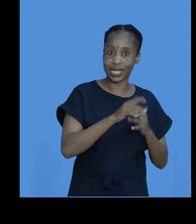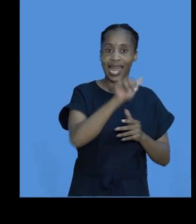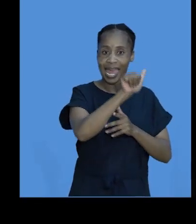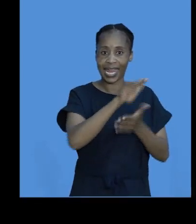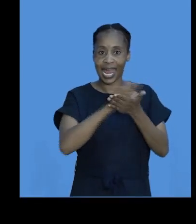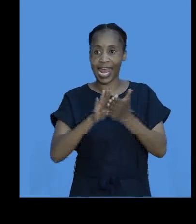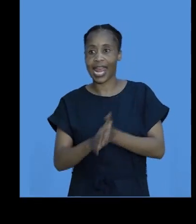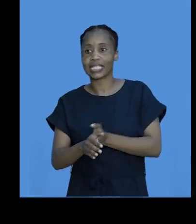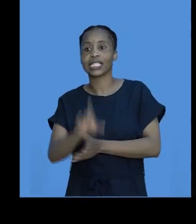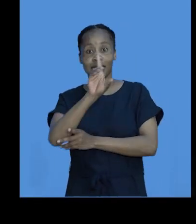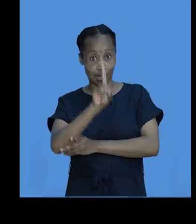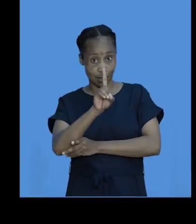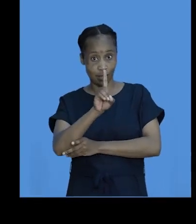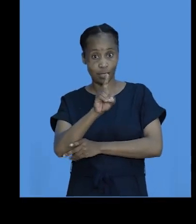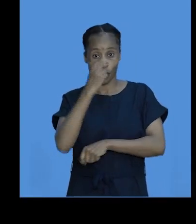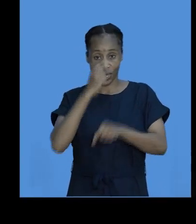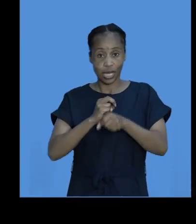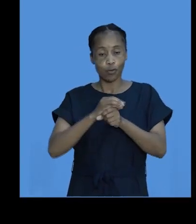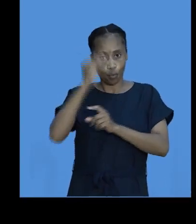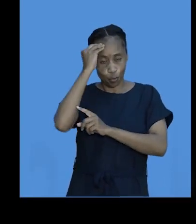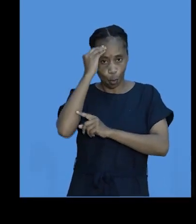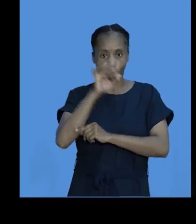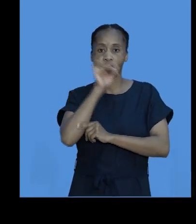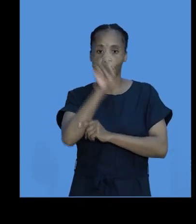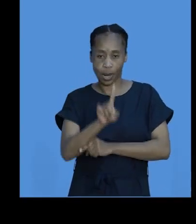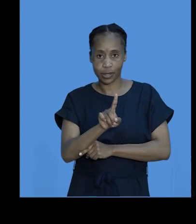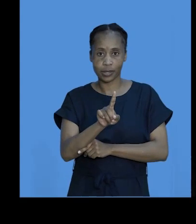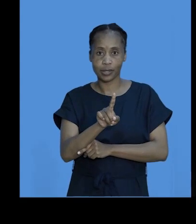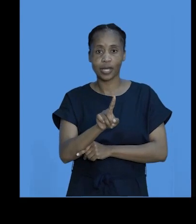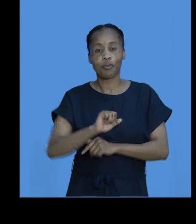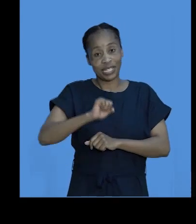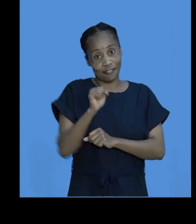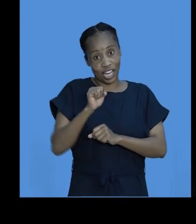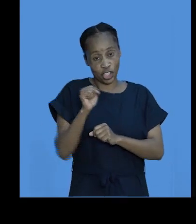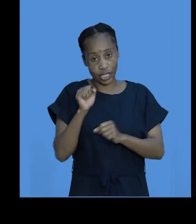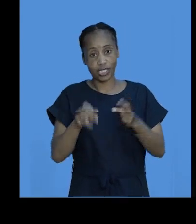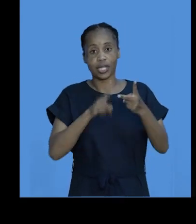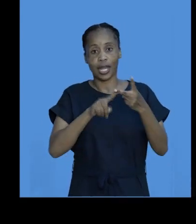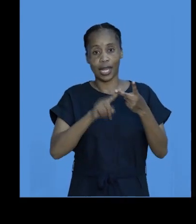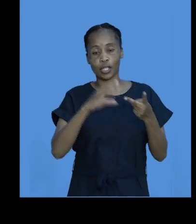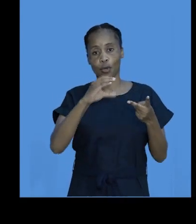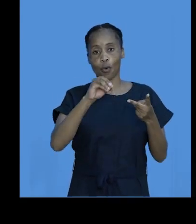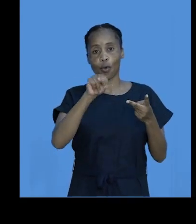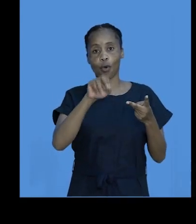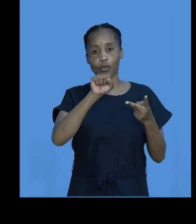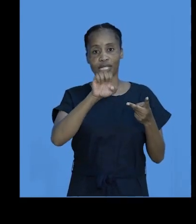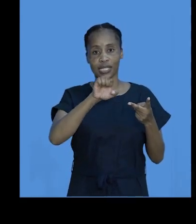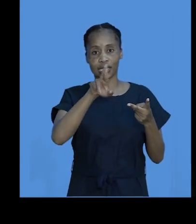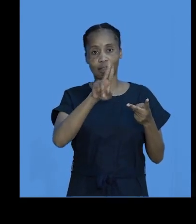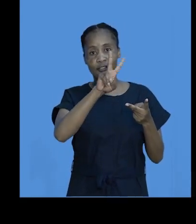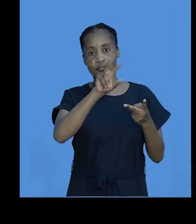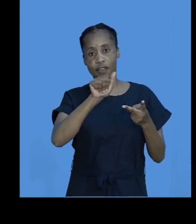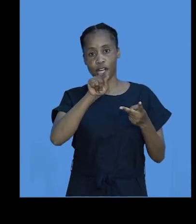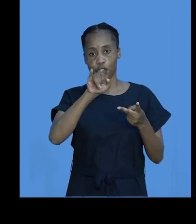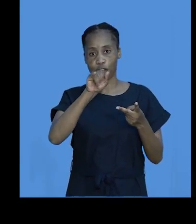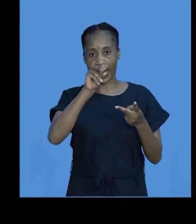as you are revising. Please make sure you familiarize yourself with preservation and also conservation there. Right, this was